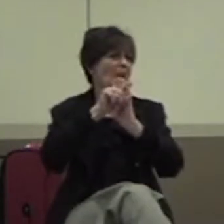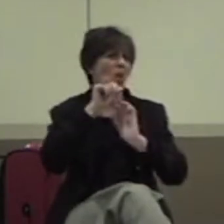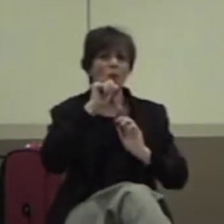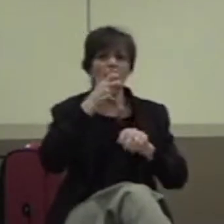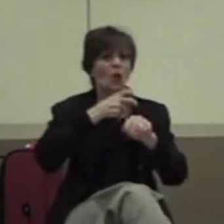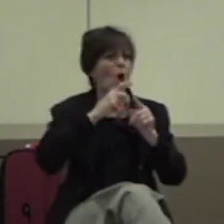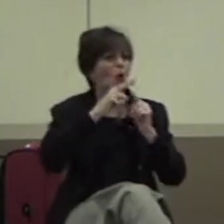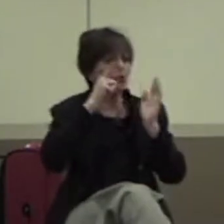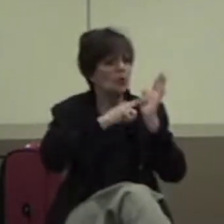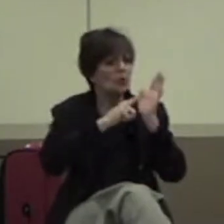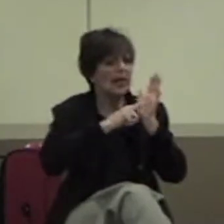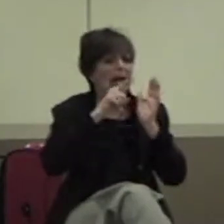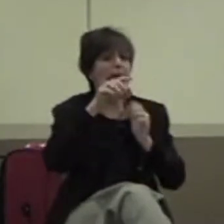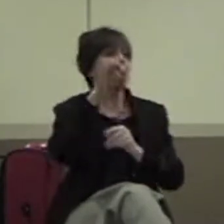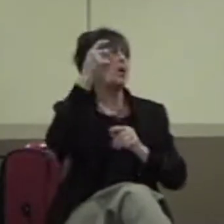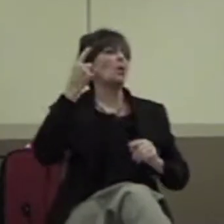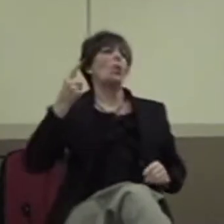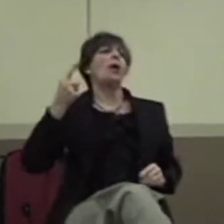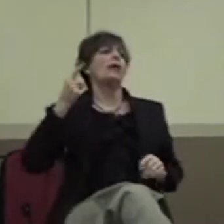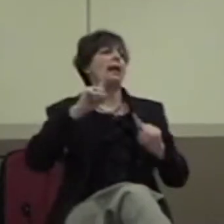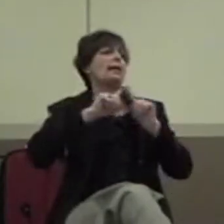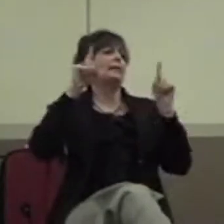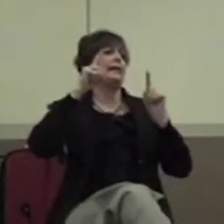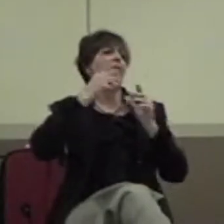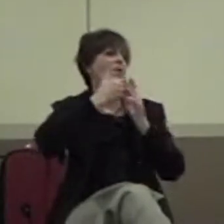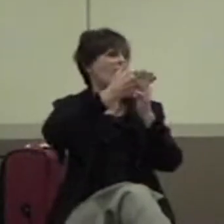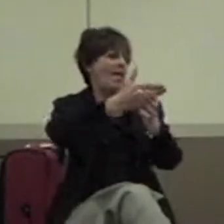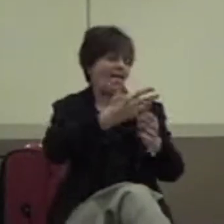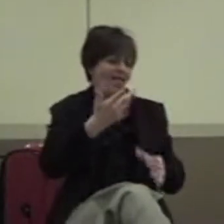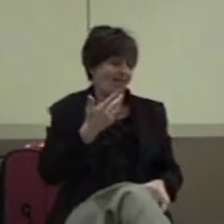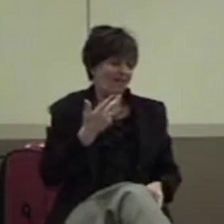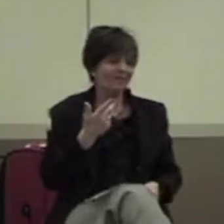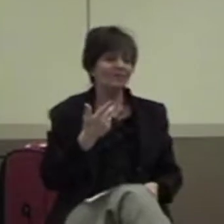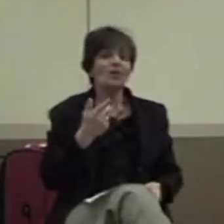very hard to dig through all the files and pick one, a different one.